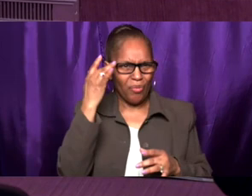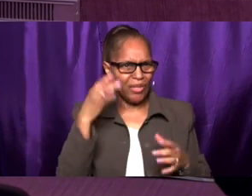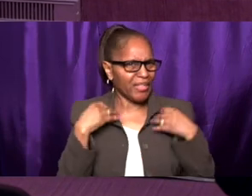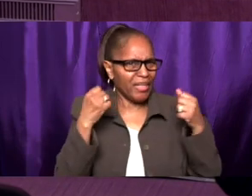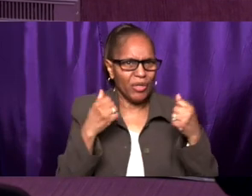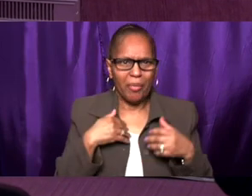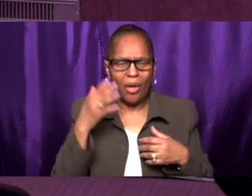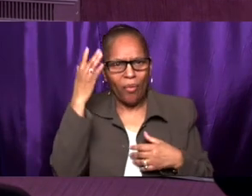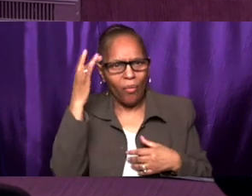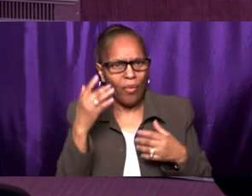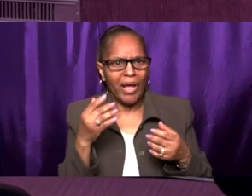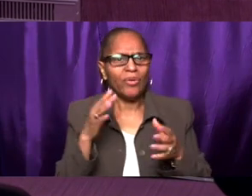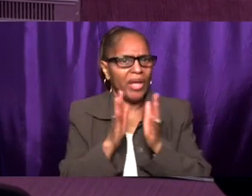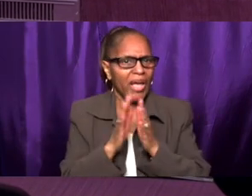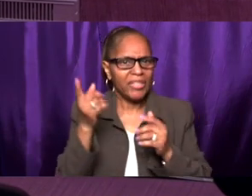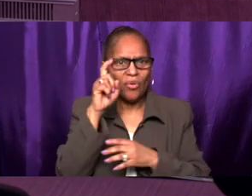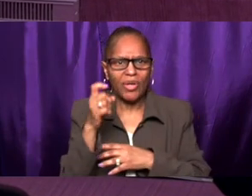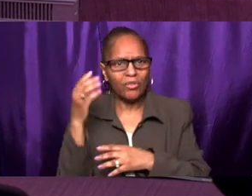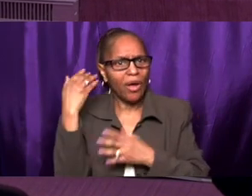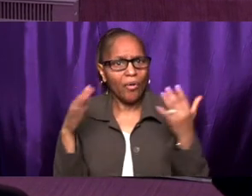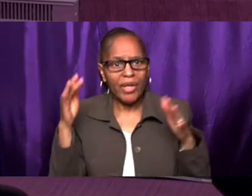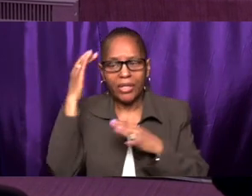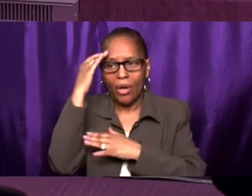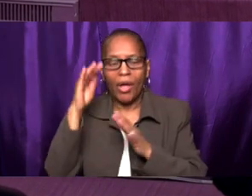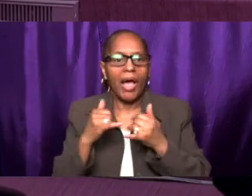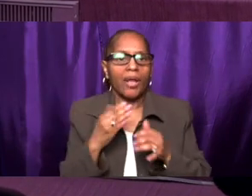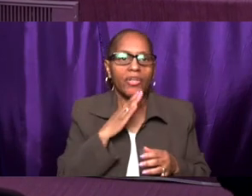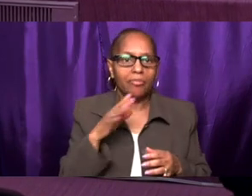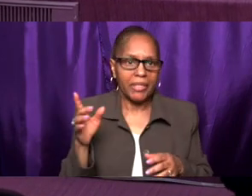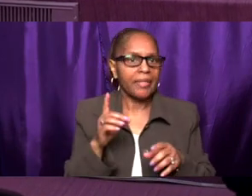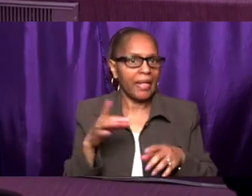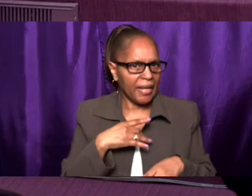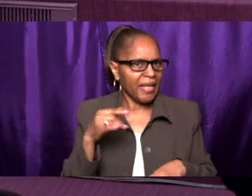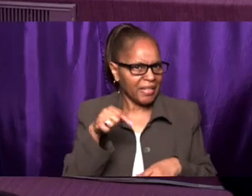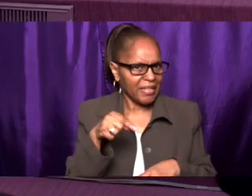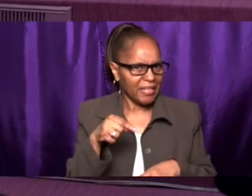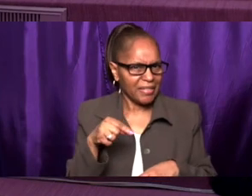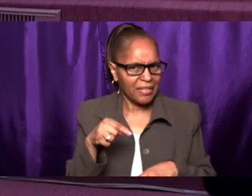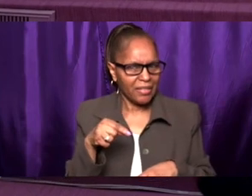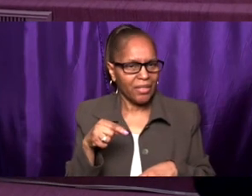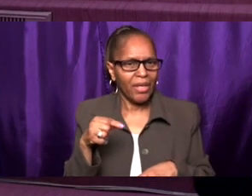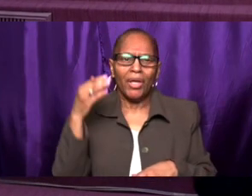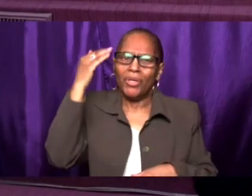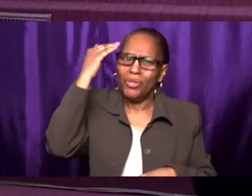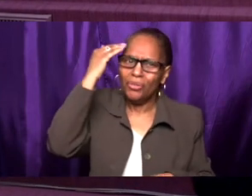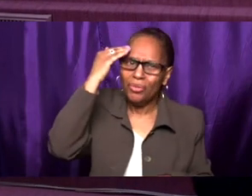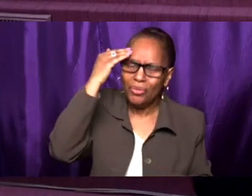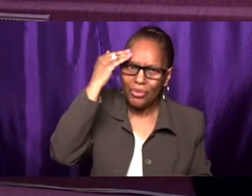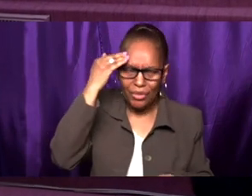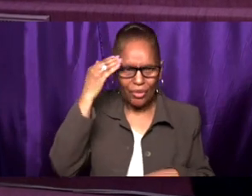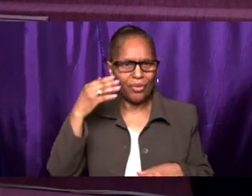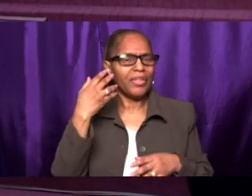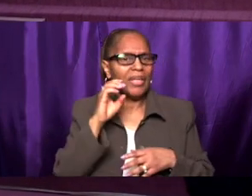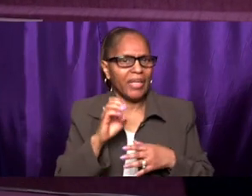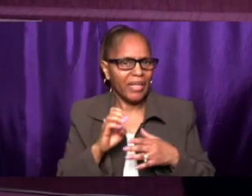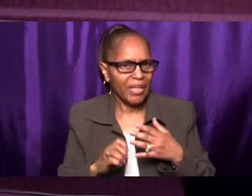me? Why are you asking questions that you already know? How long has he been like this? You know the end from the beginning. You're the